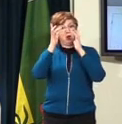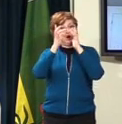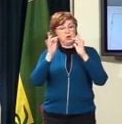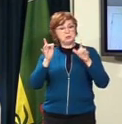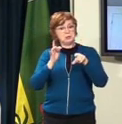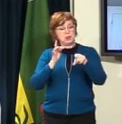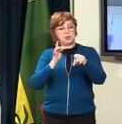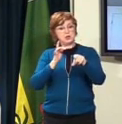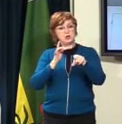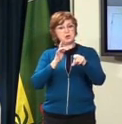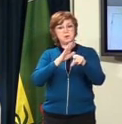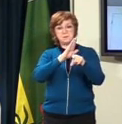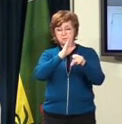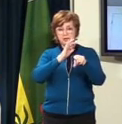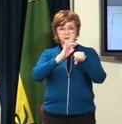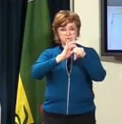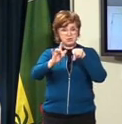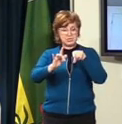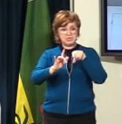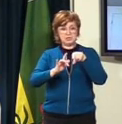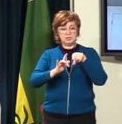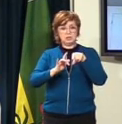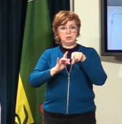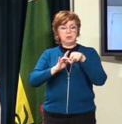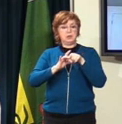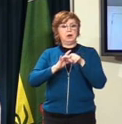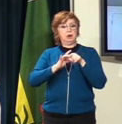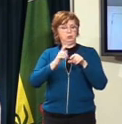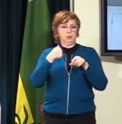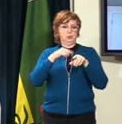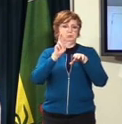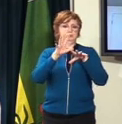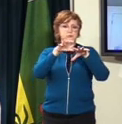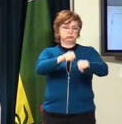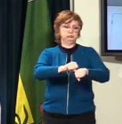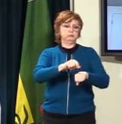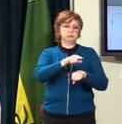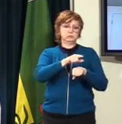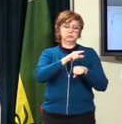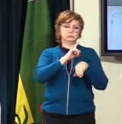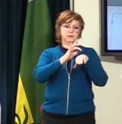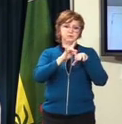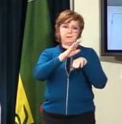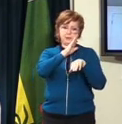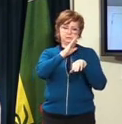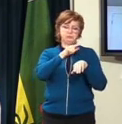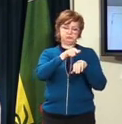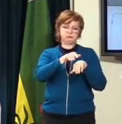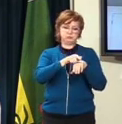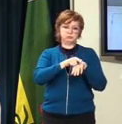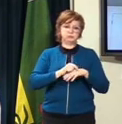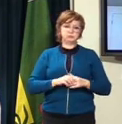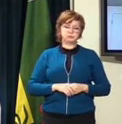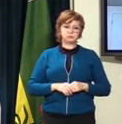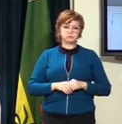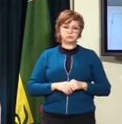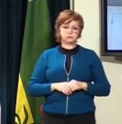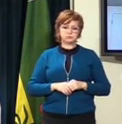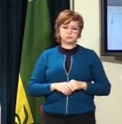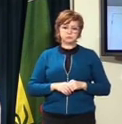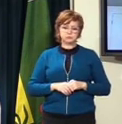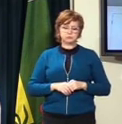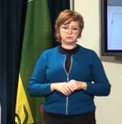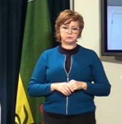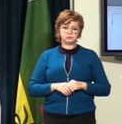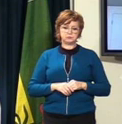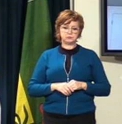have current staff, and these resources that are being freed up and redeployed now, they would go to support those new additional beds where